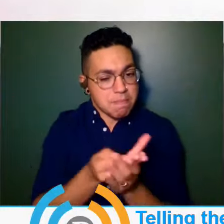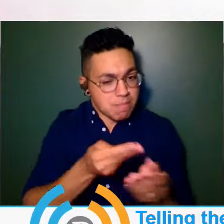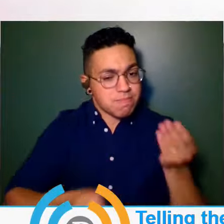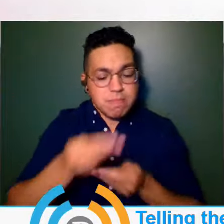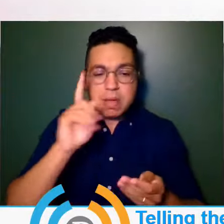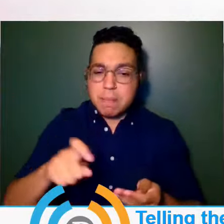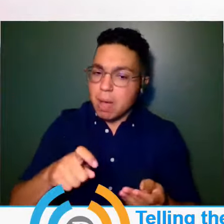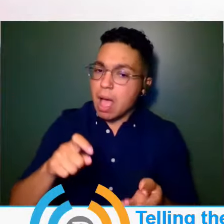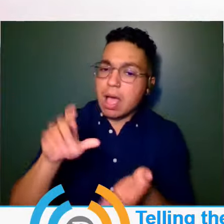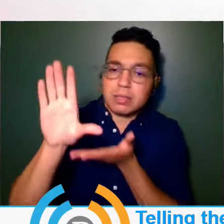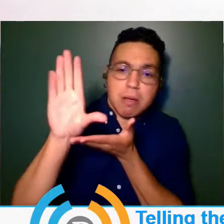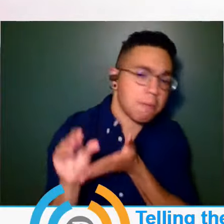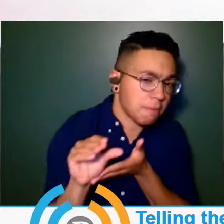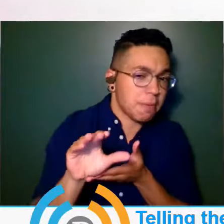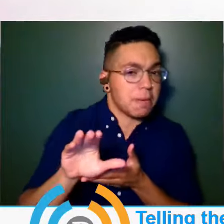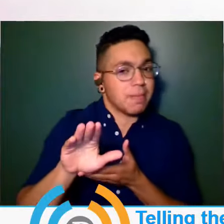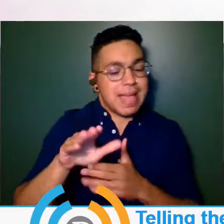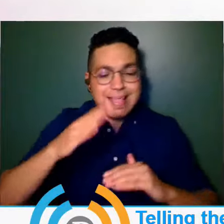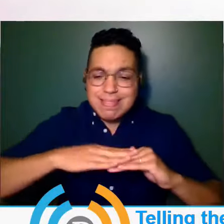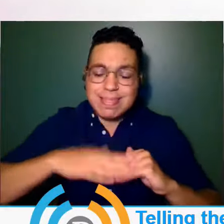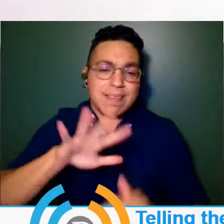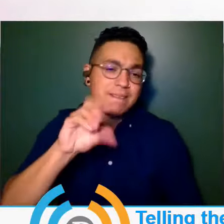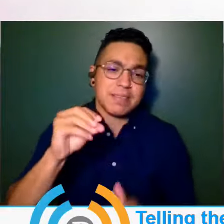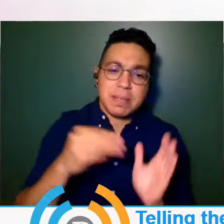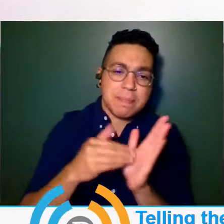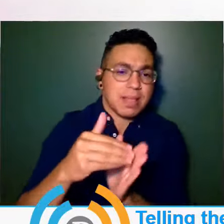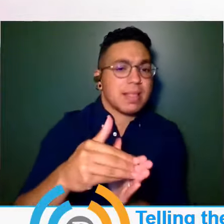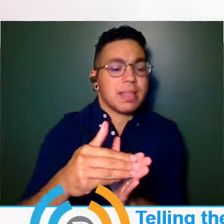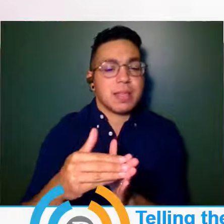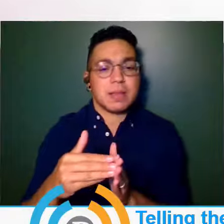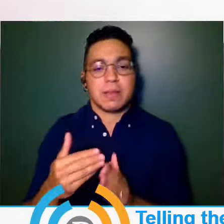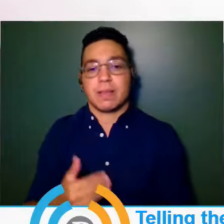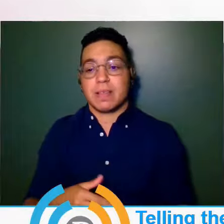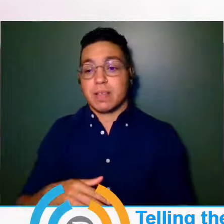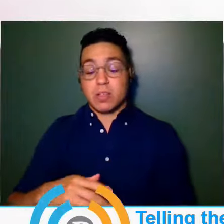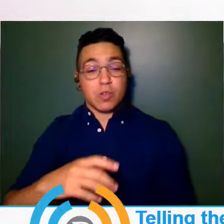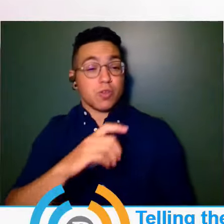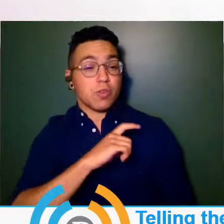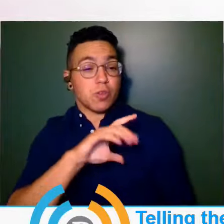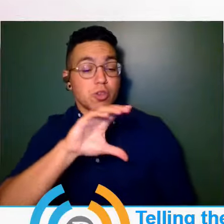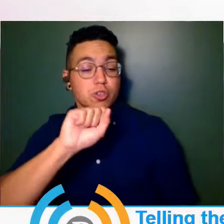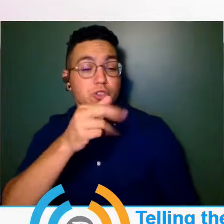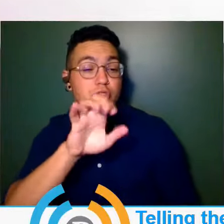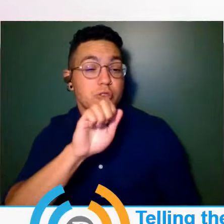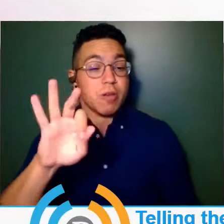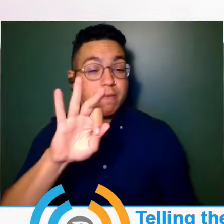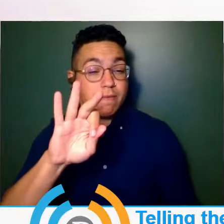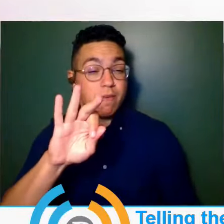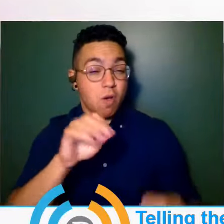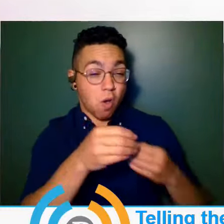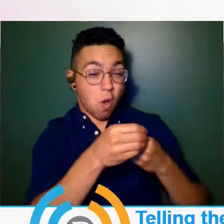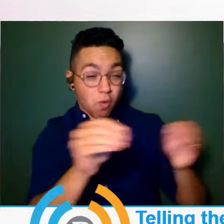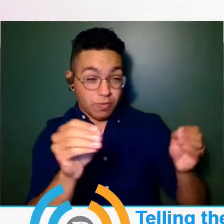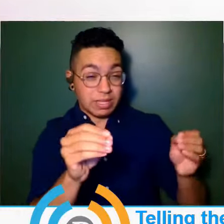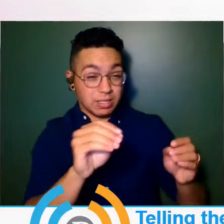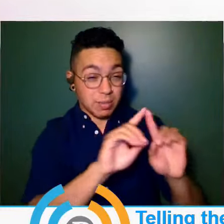million. We're still looking to cut the sheriff's office department by a similar amount.